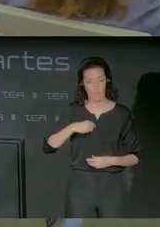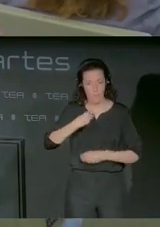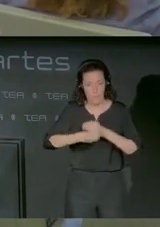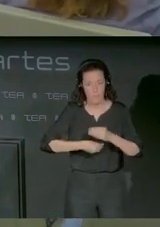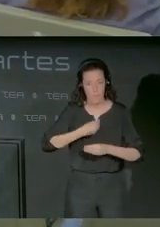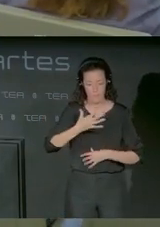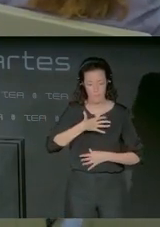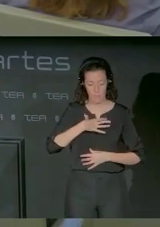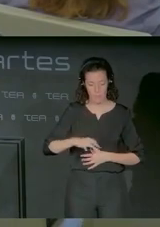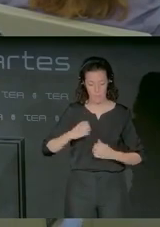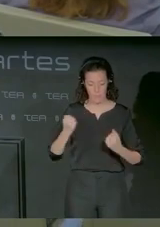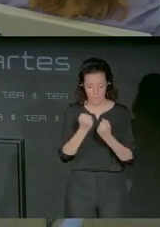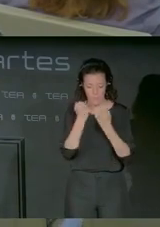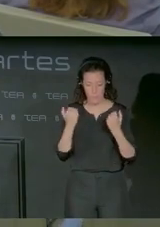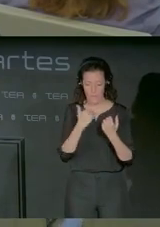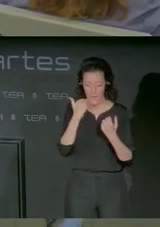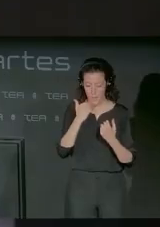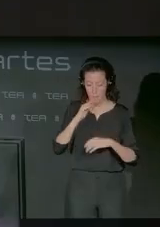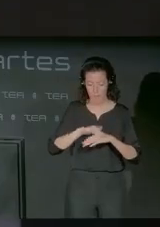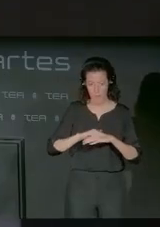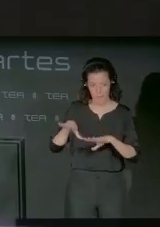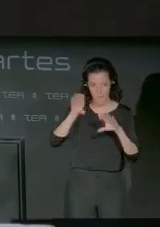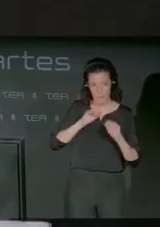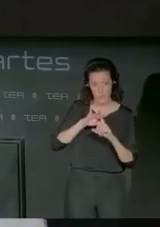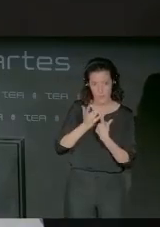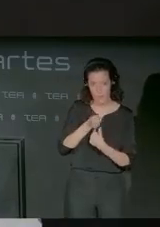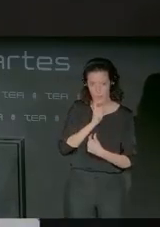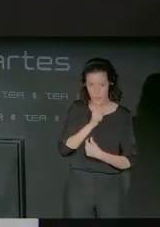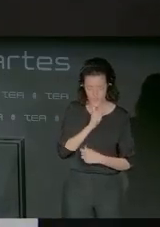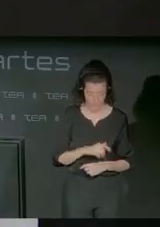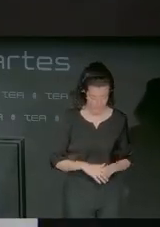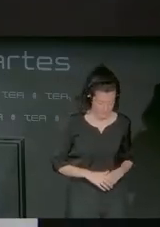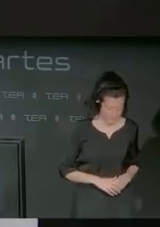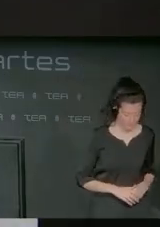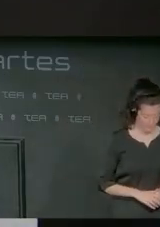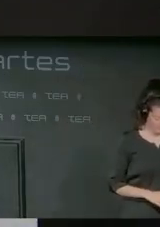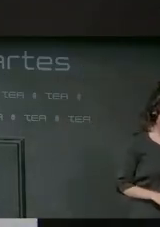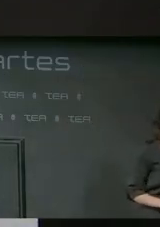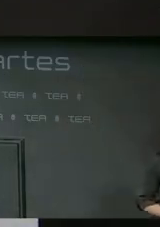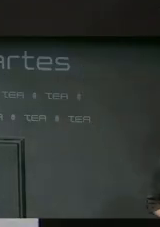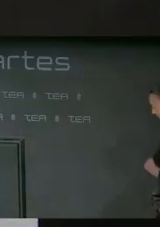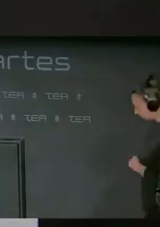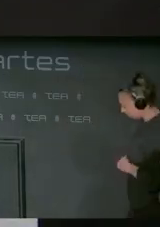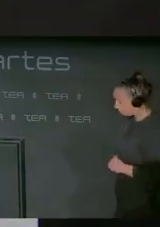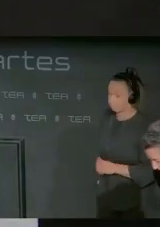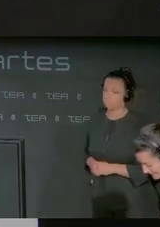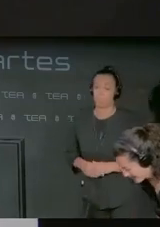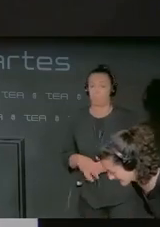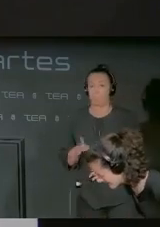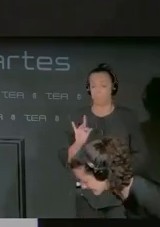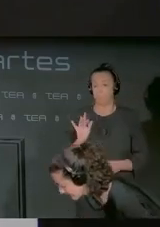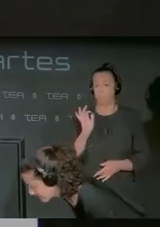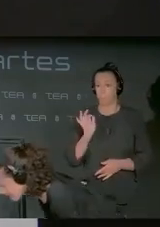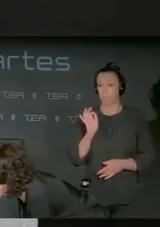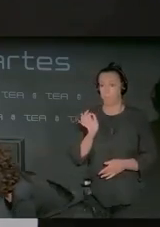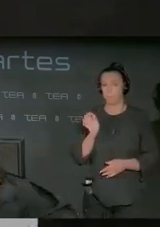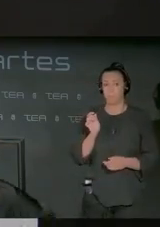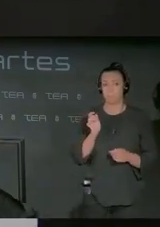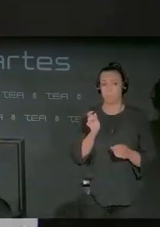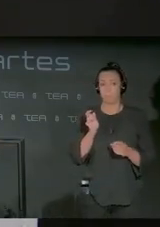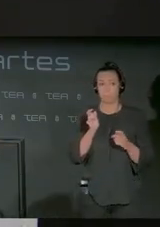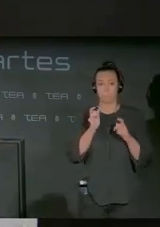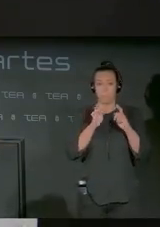No, you're totally right. I think it's those students. The employers were saying that those students with the right types of skills, both